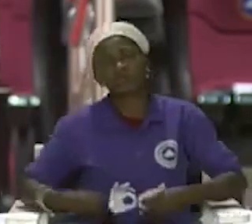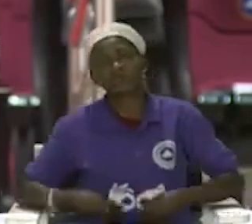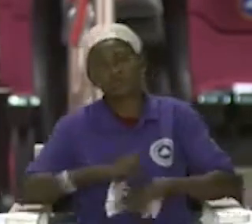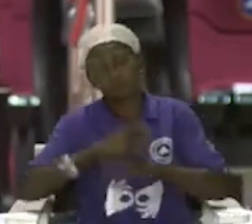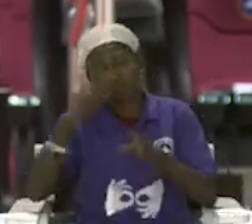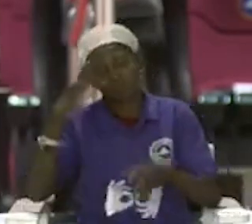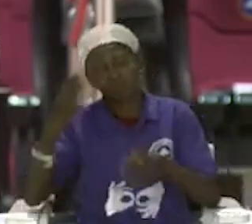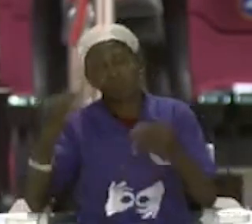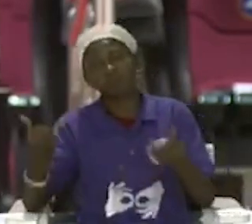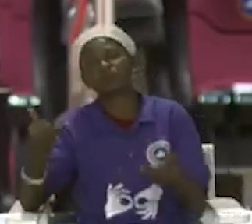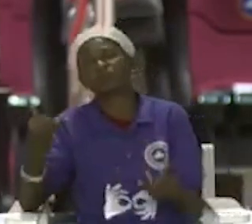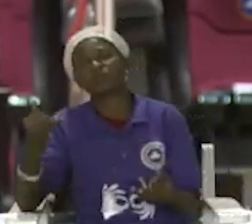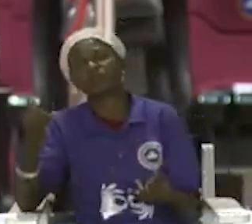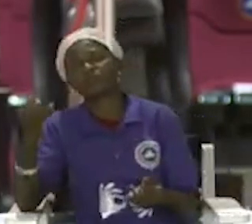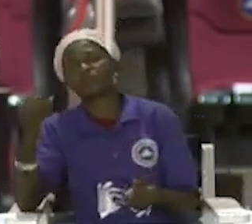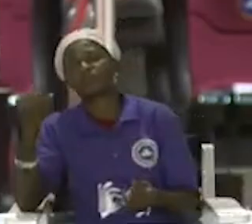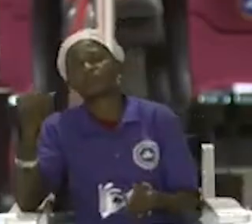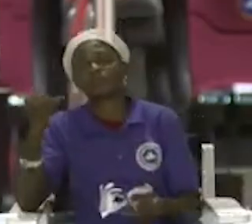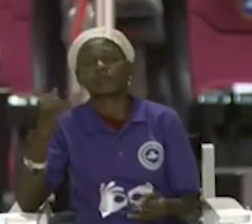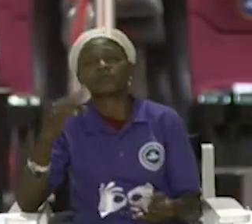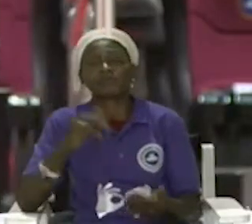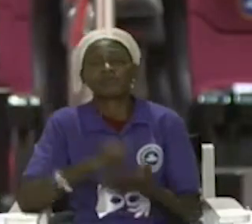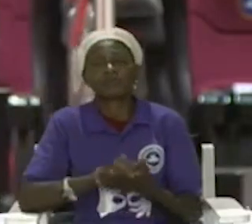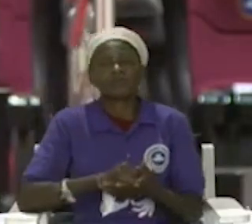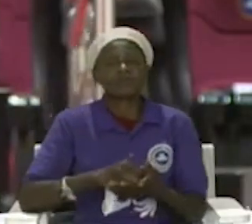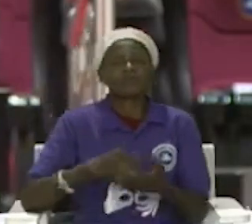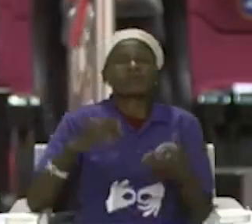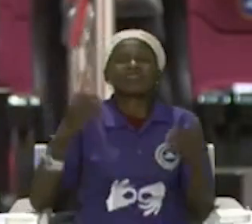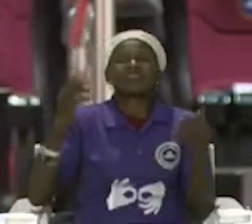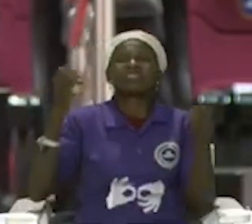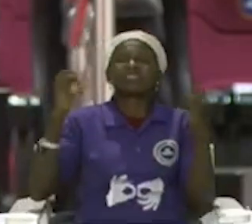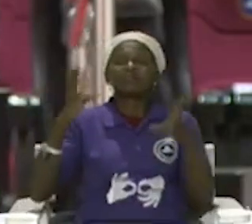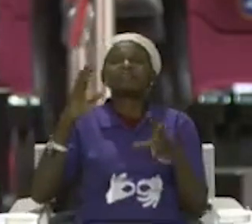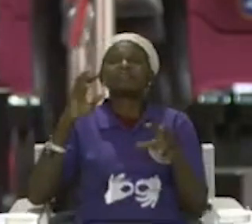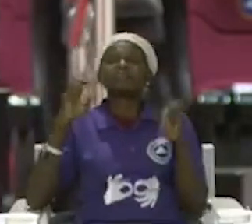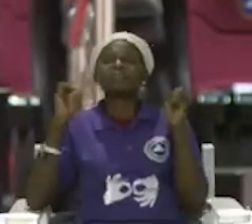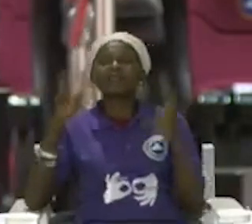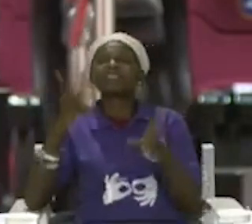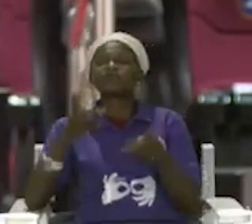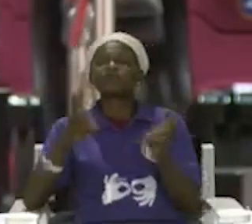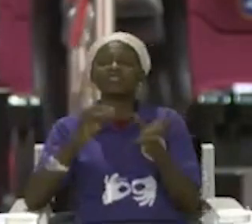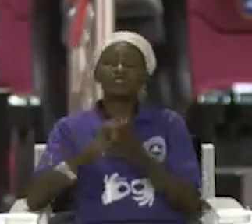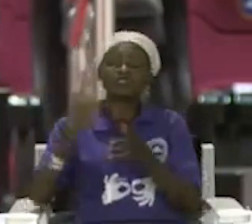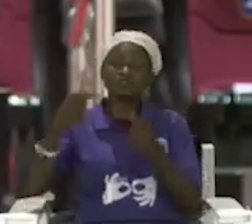nowadays, there are several ways that your enemy can kill you.